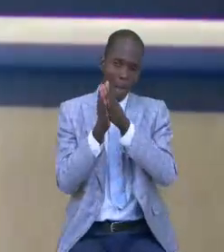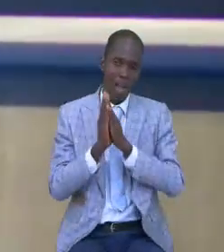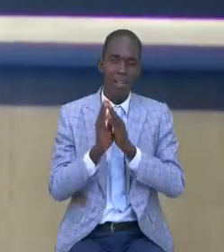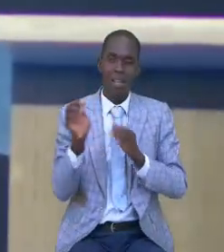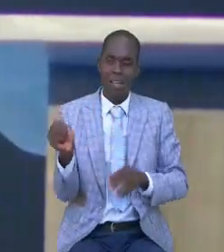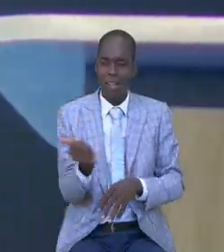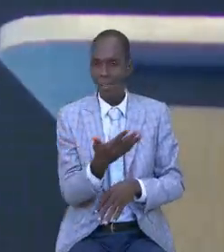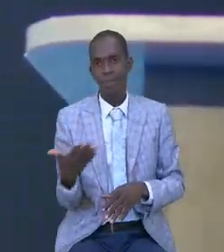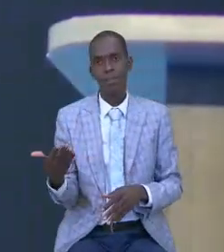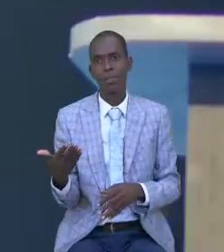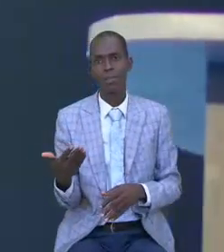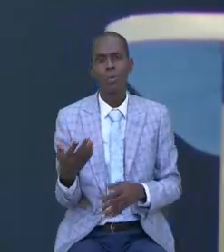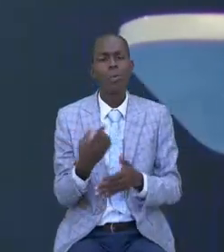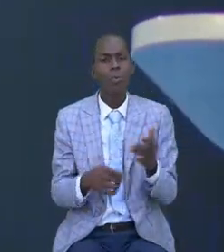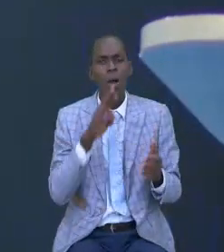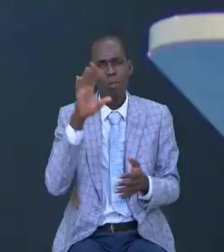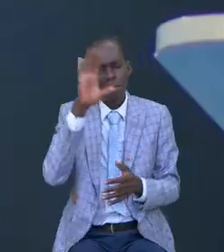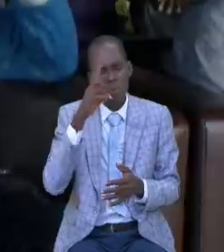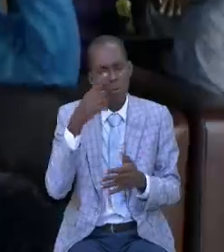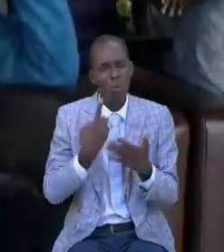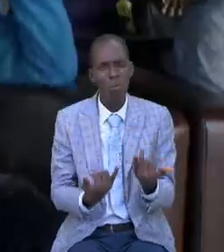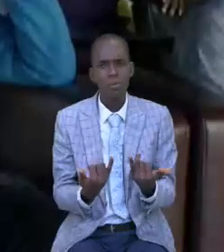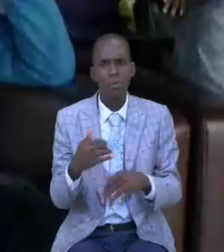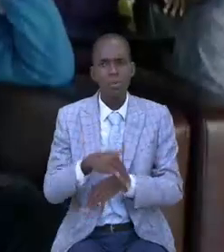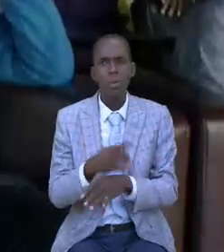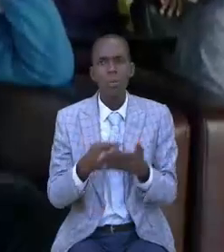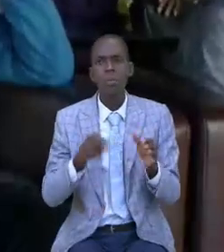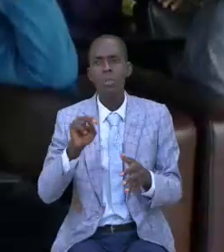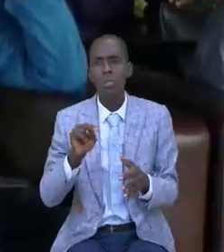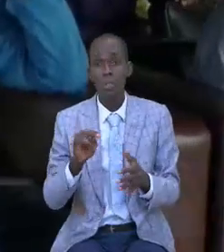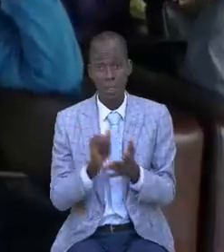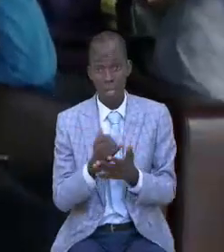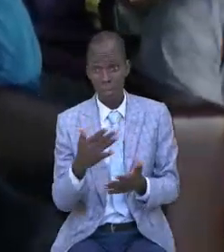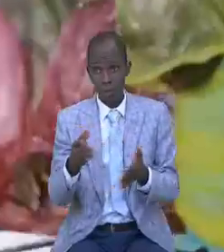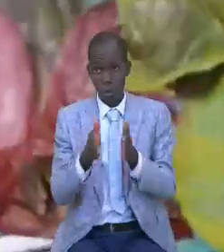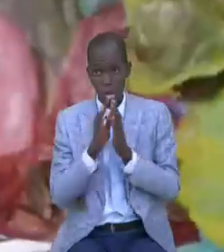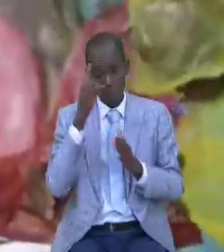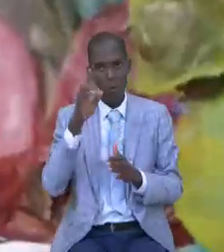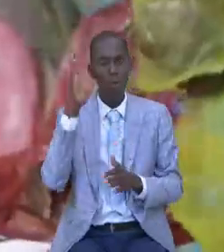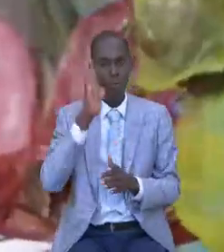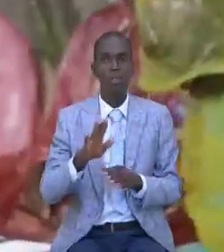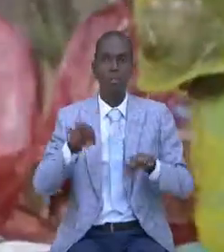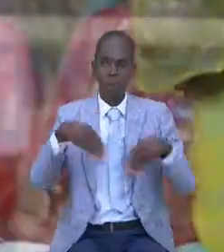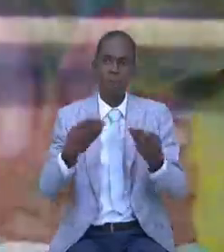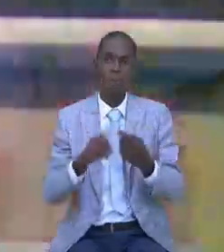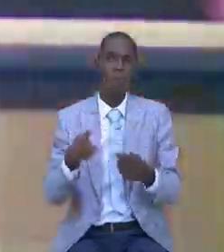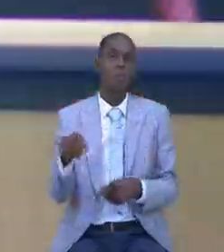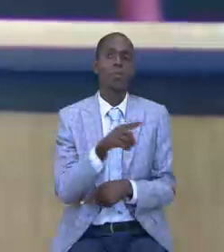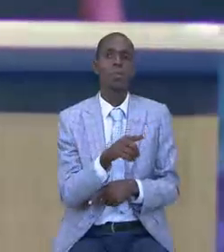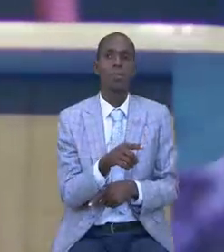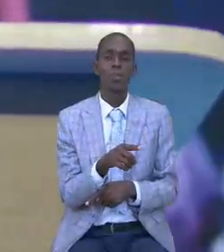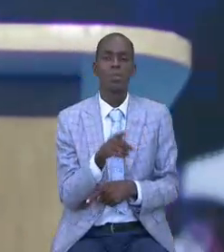anything, what are you asking for tonight? That thing will be done. You